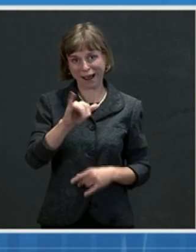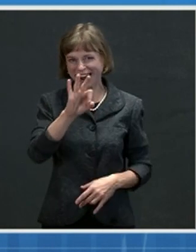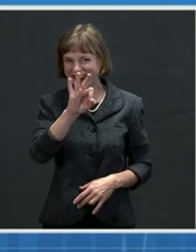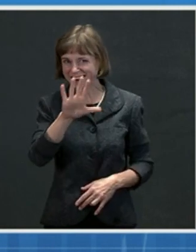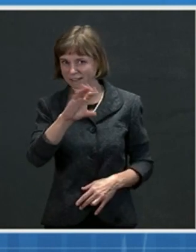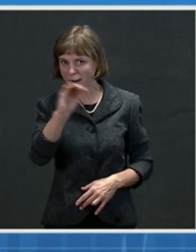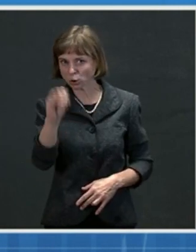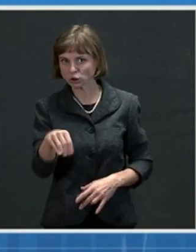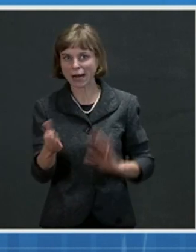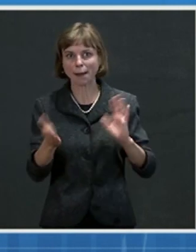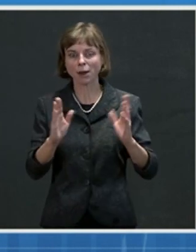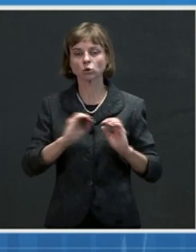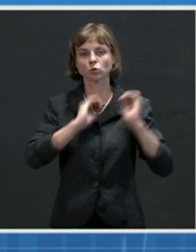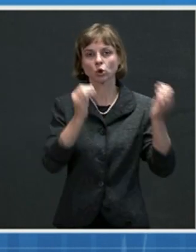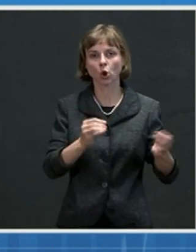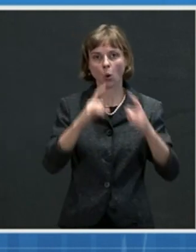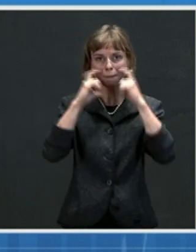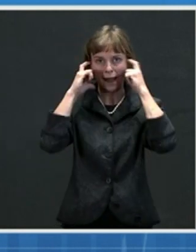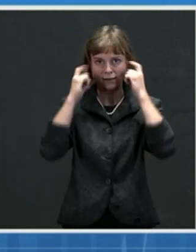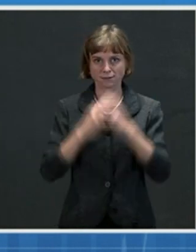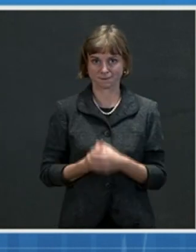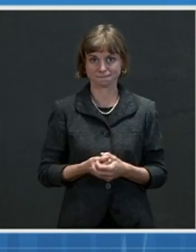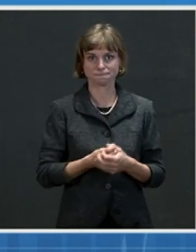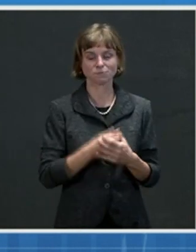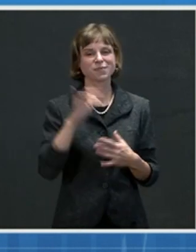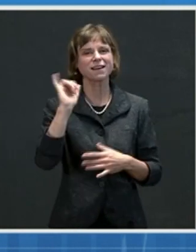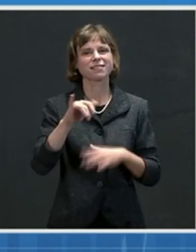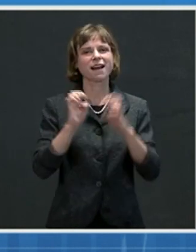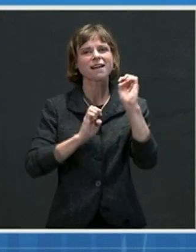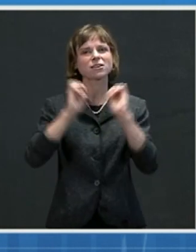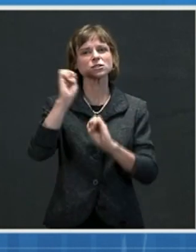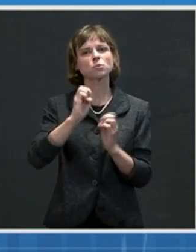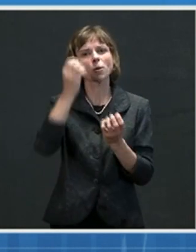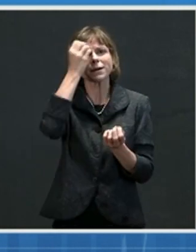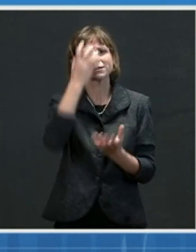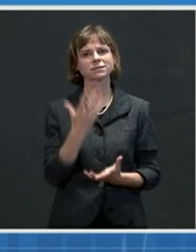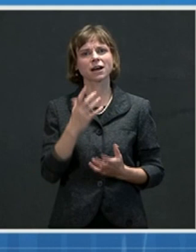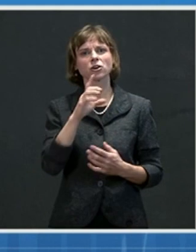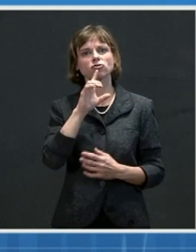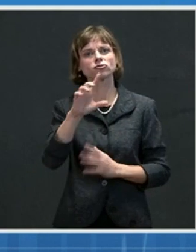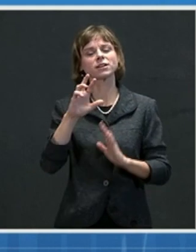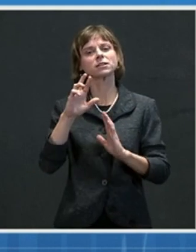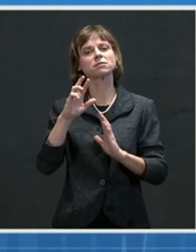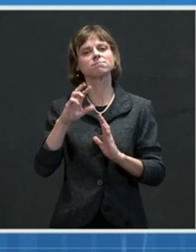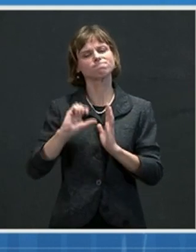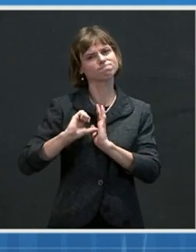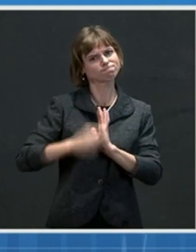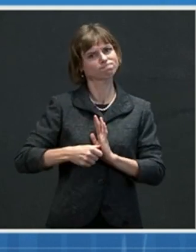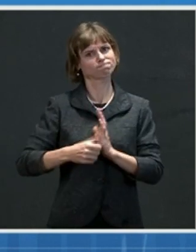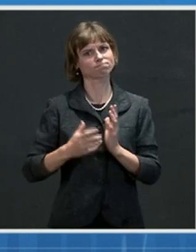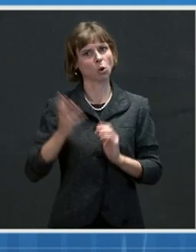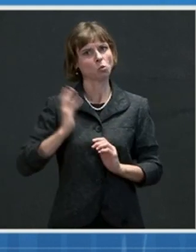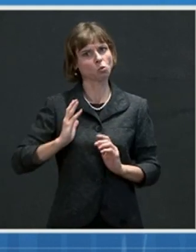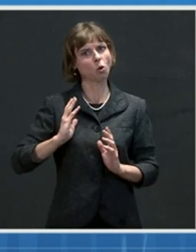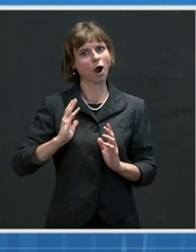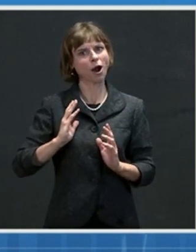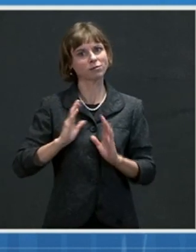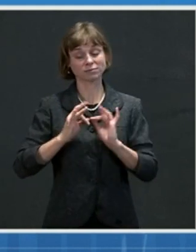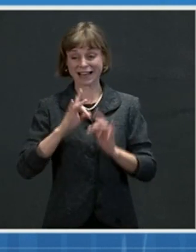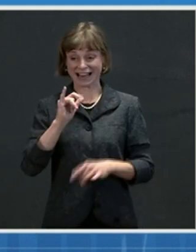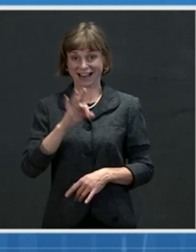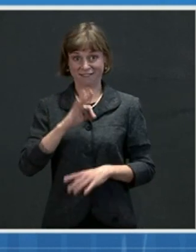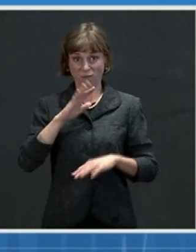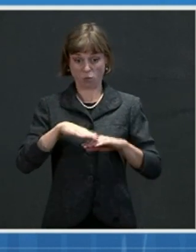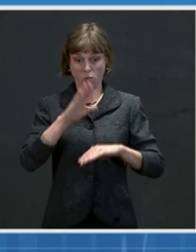all. These experimental data reinforce CDC's prior guidance that everyone 2 years of age or